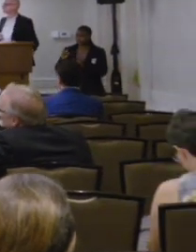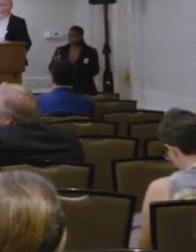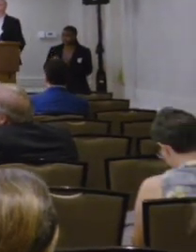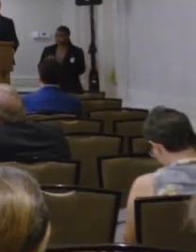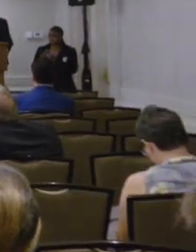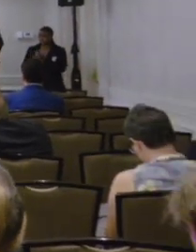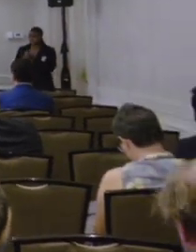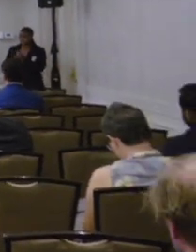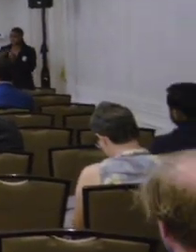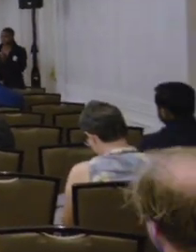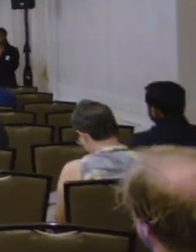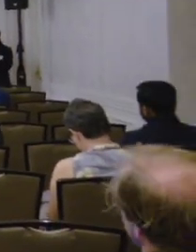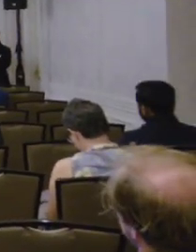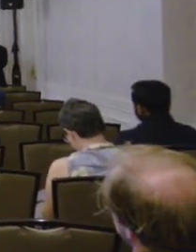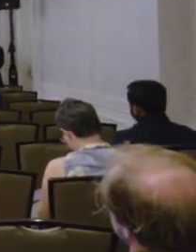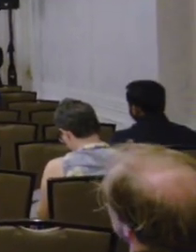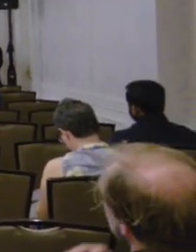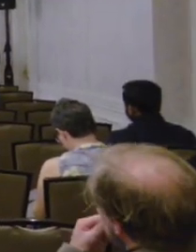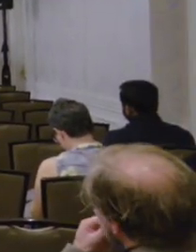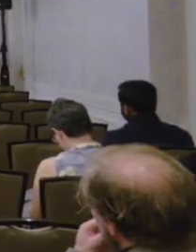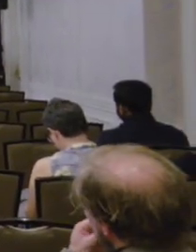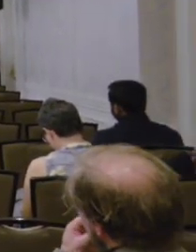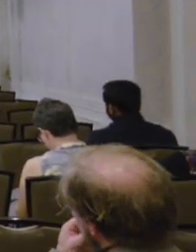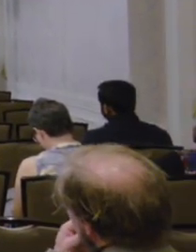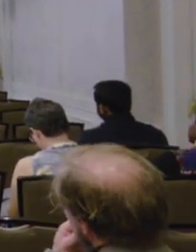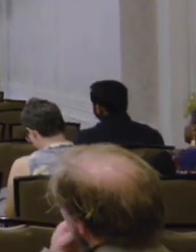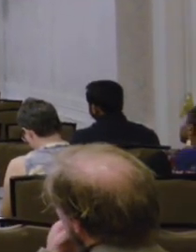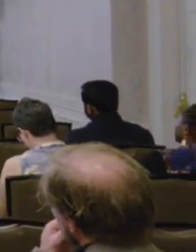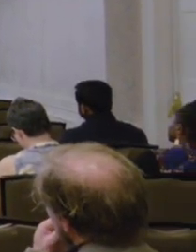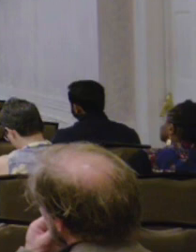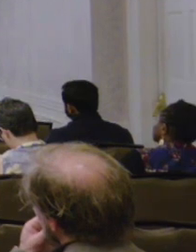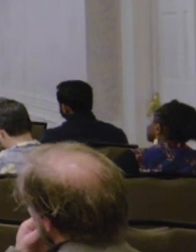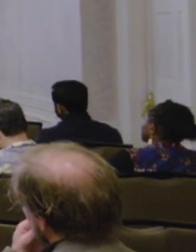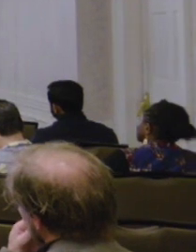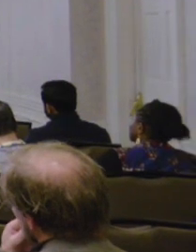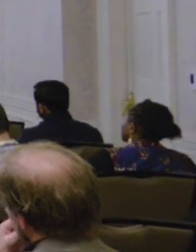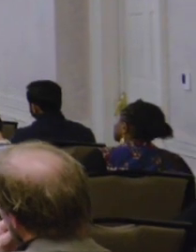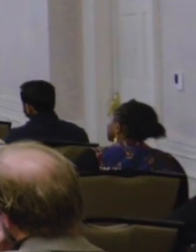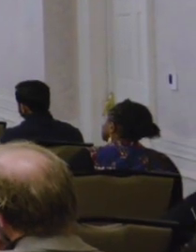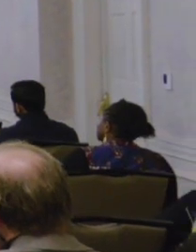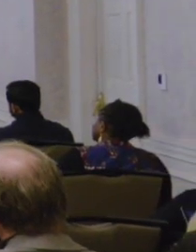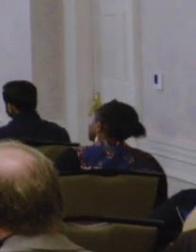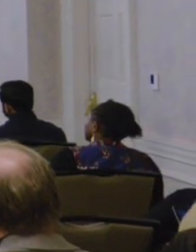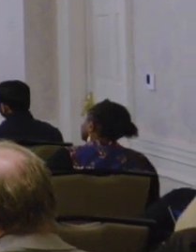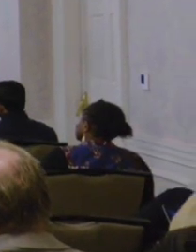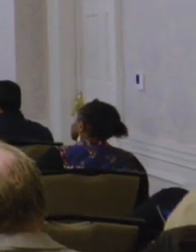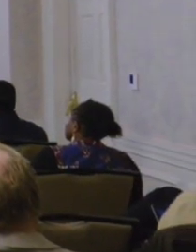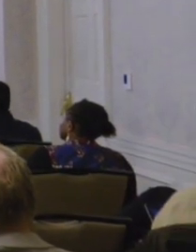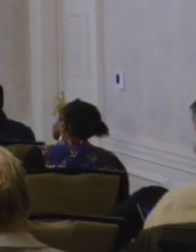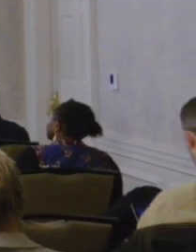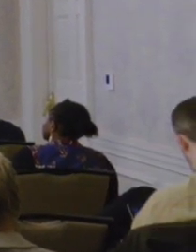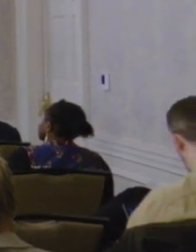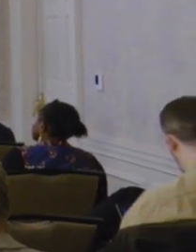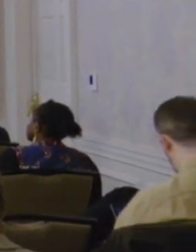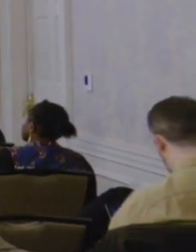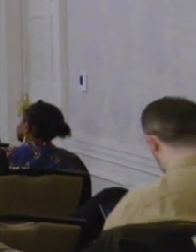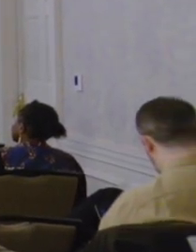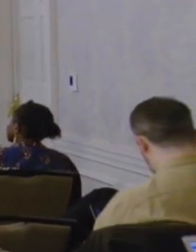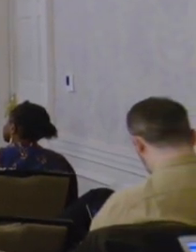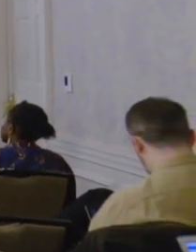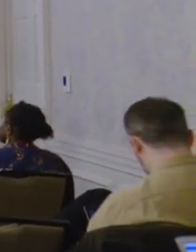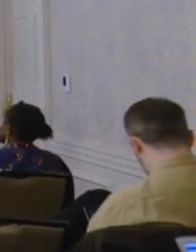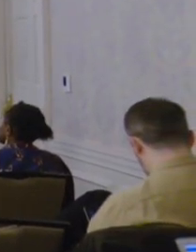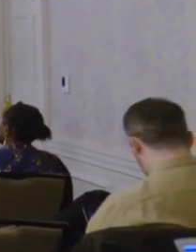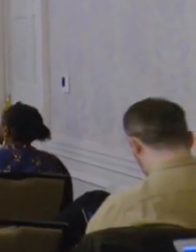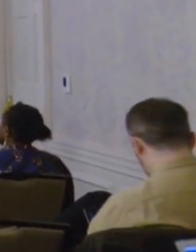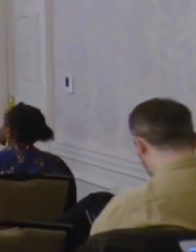this professional learning community. Some of these colleagues and partners are also here, thank you very much. And